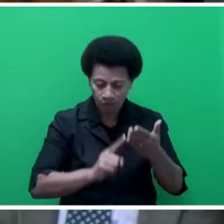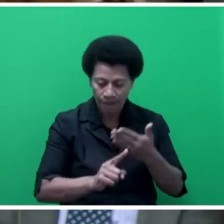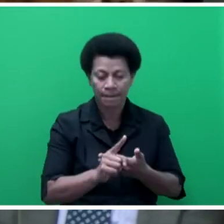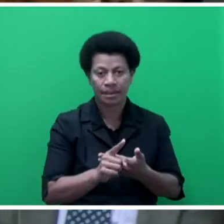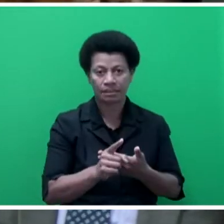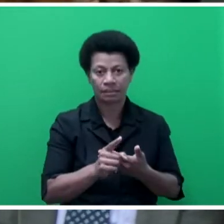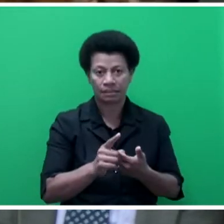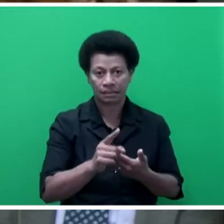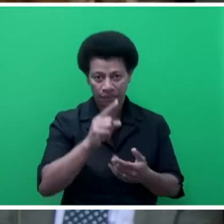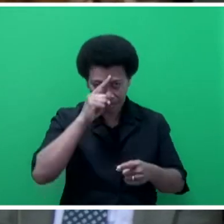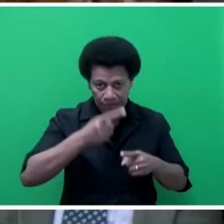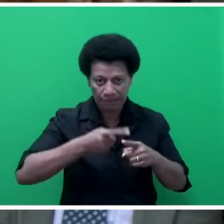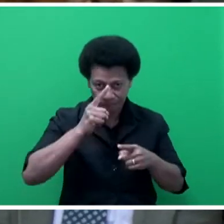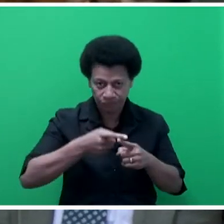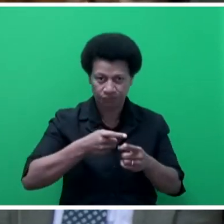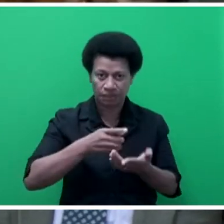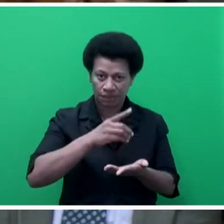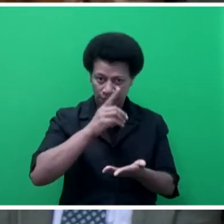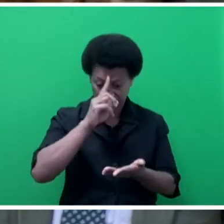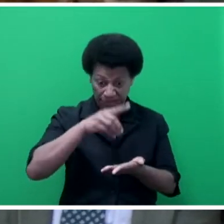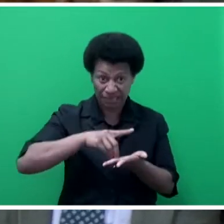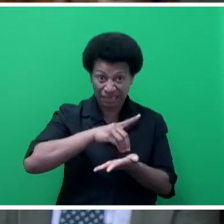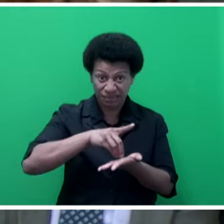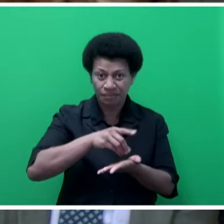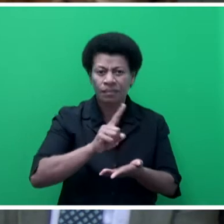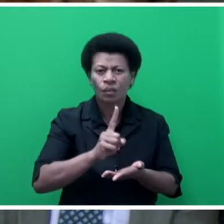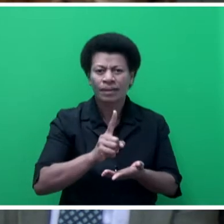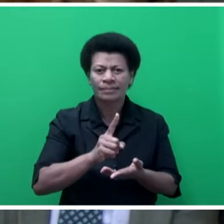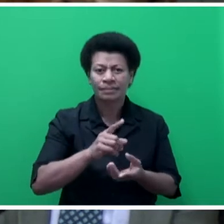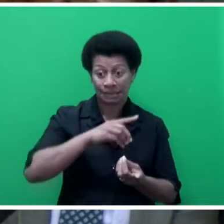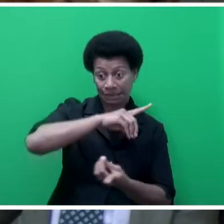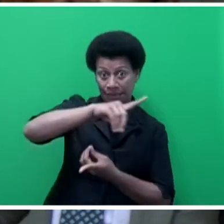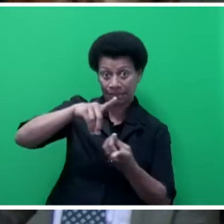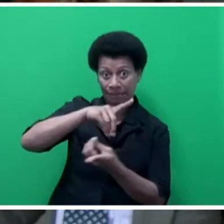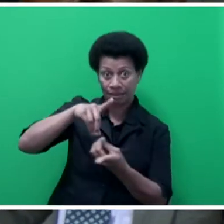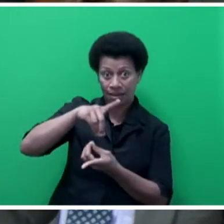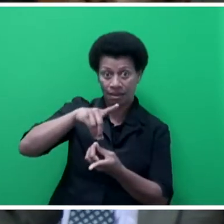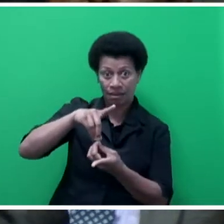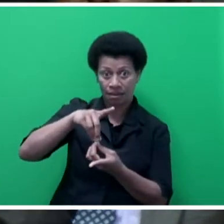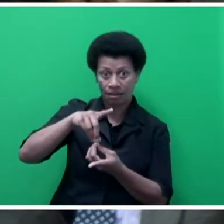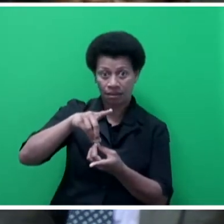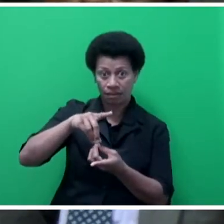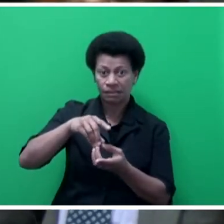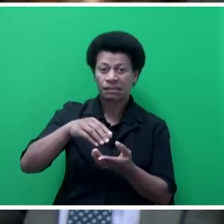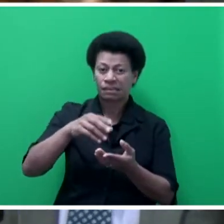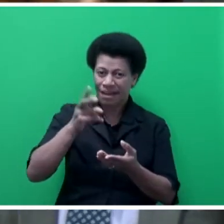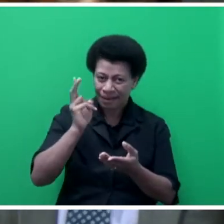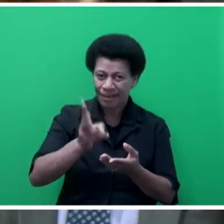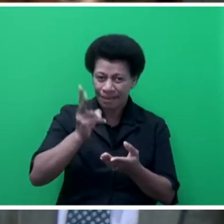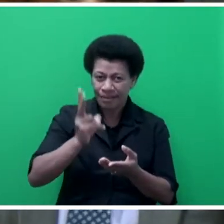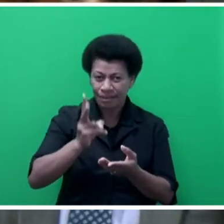but instances of extreme weather event or natural disaster, the intensity and the magnitude increases the